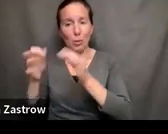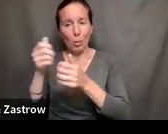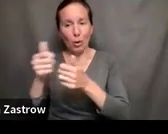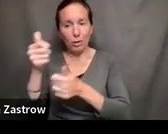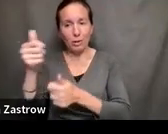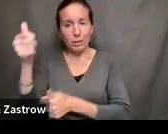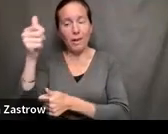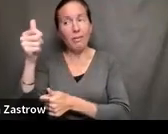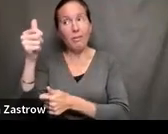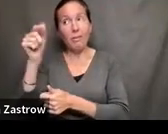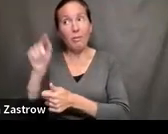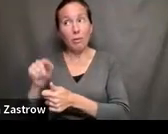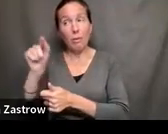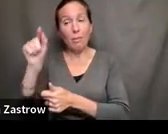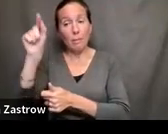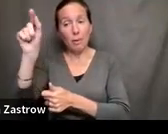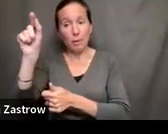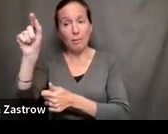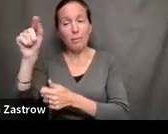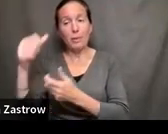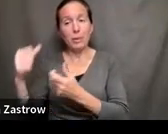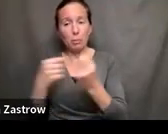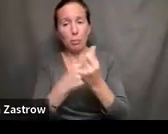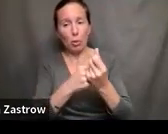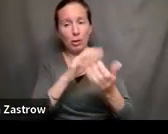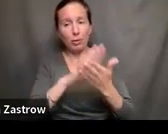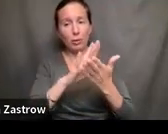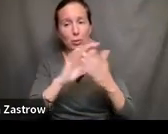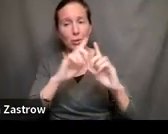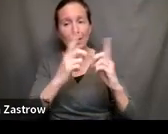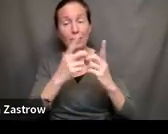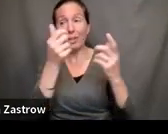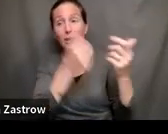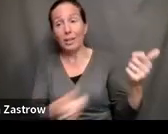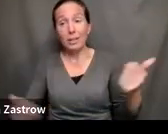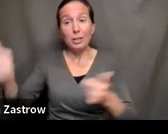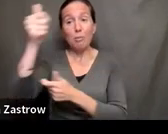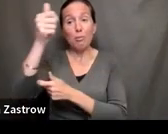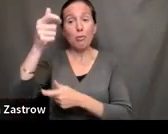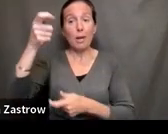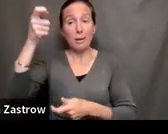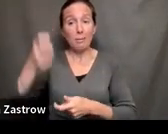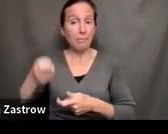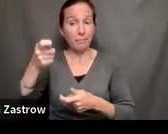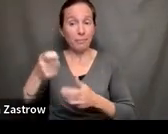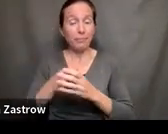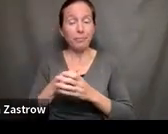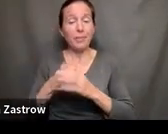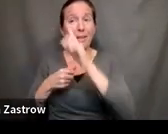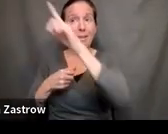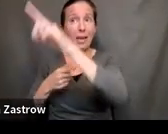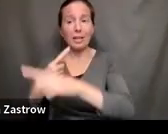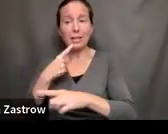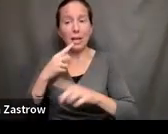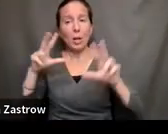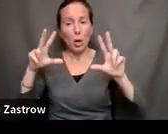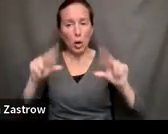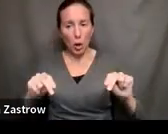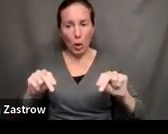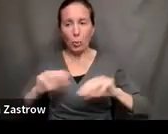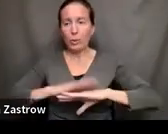the hearing officer. Parents appealed to the Supreme Court and they said, nope, slow your roll. This isn't